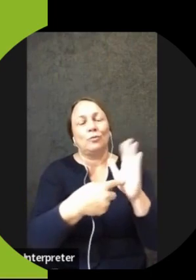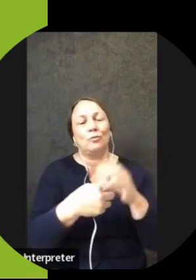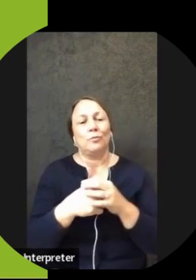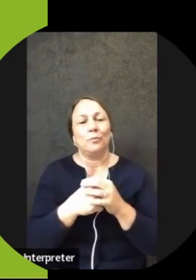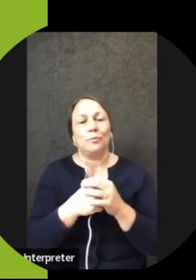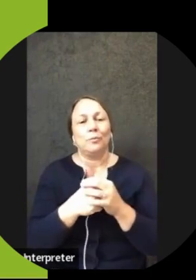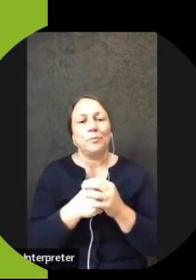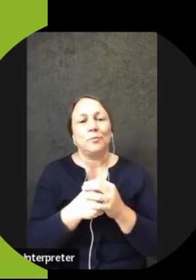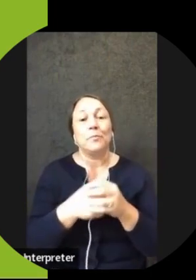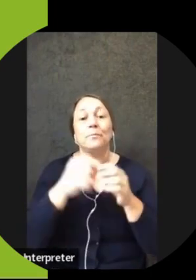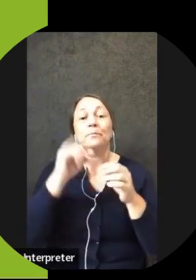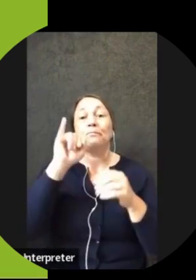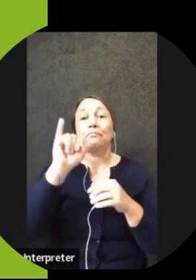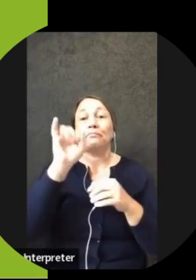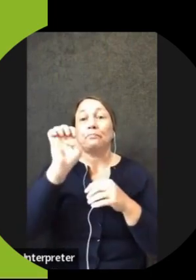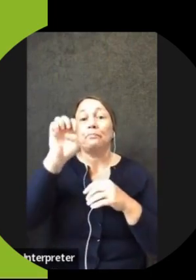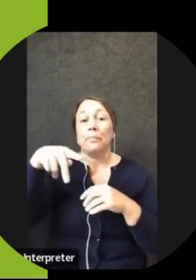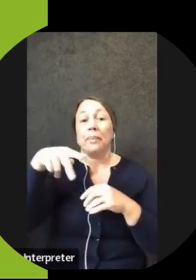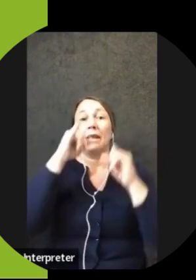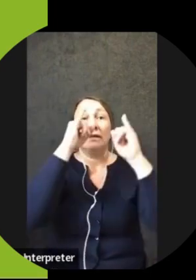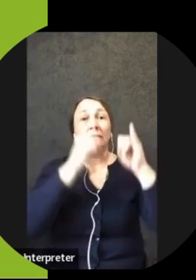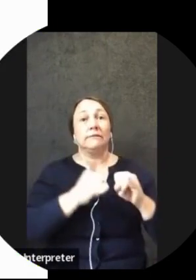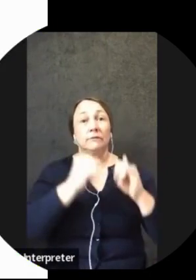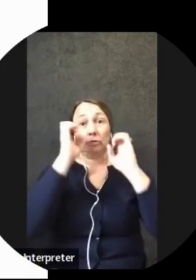The individual education program.